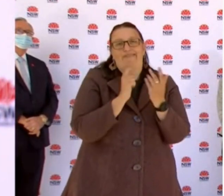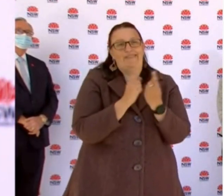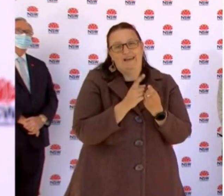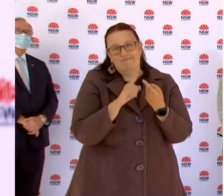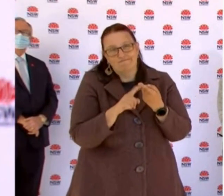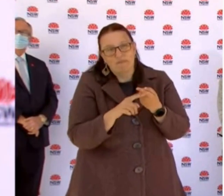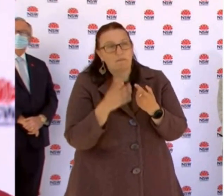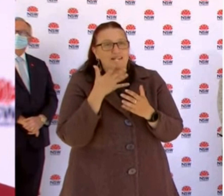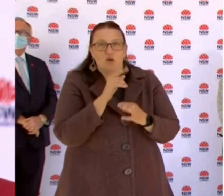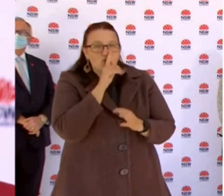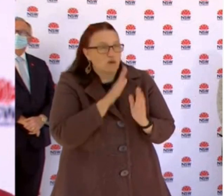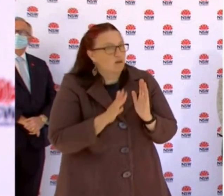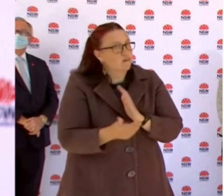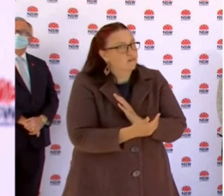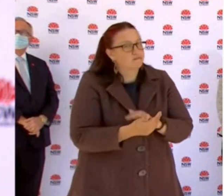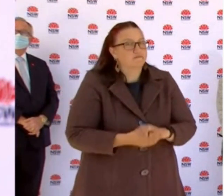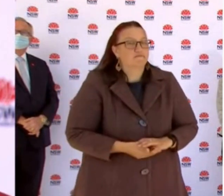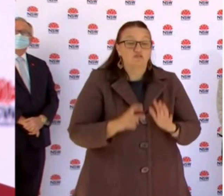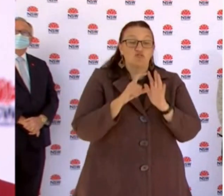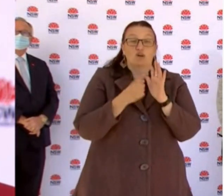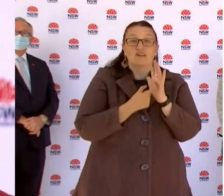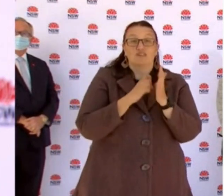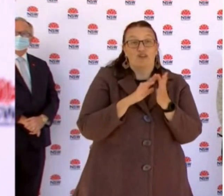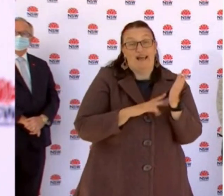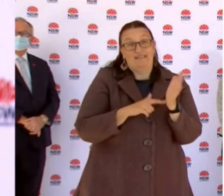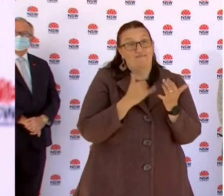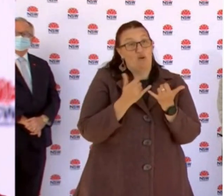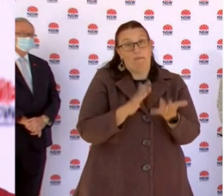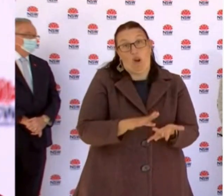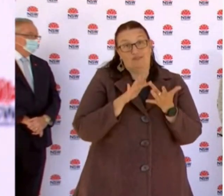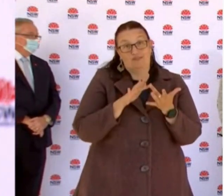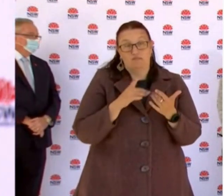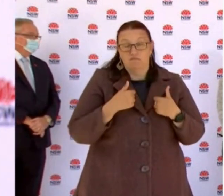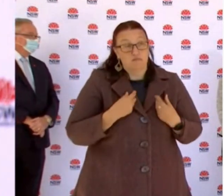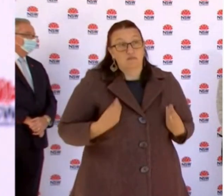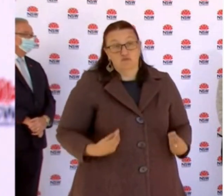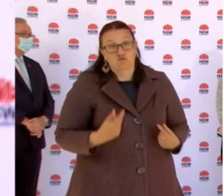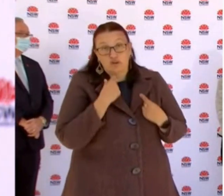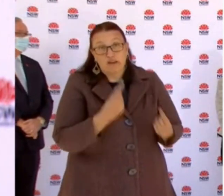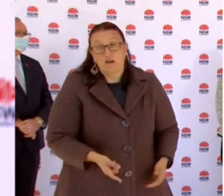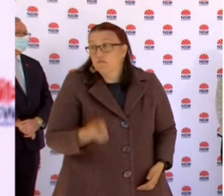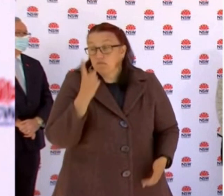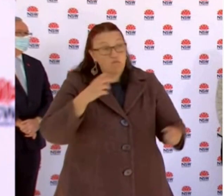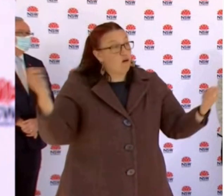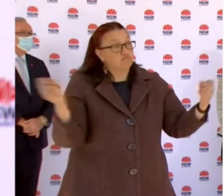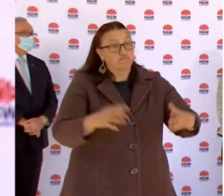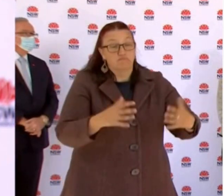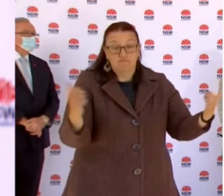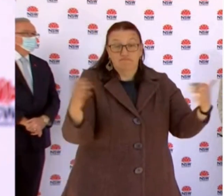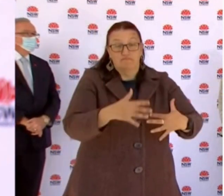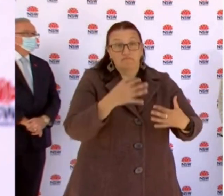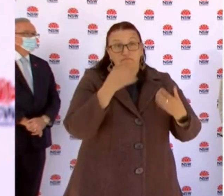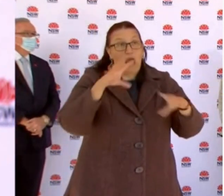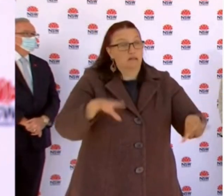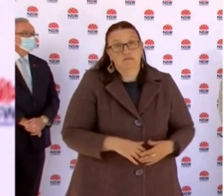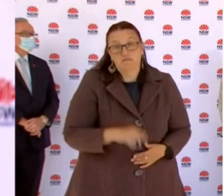heard examples, and again, Dr. Chant is way more polite than I am, but we have heard examples where people are having gatherings when they shouldn't. People are